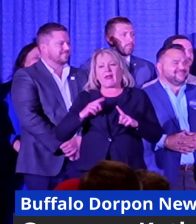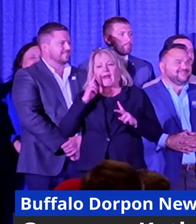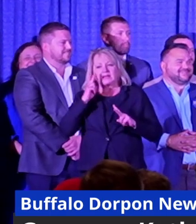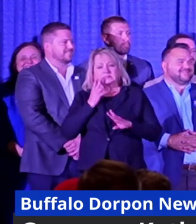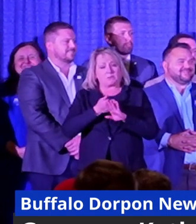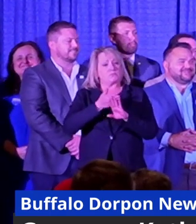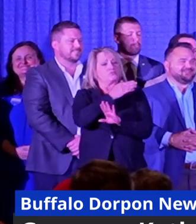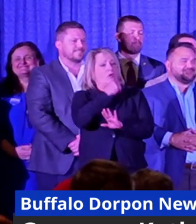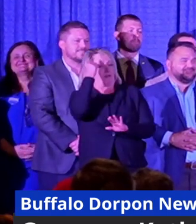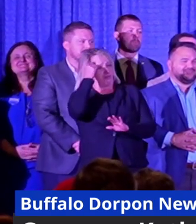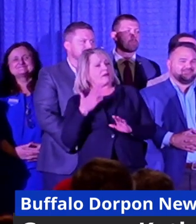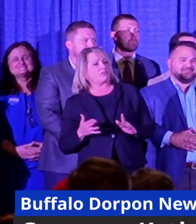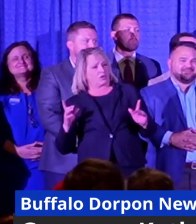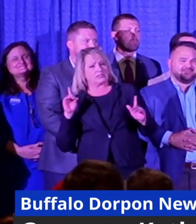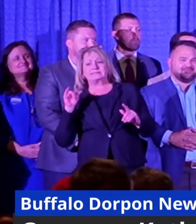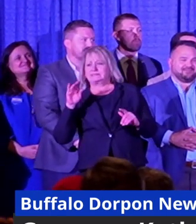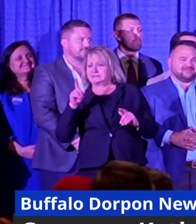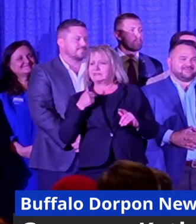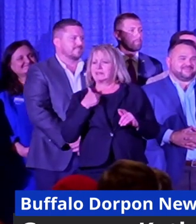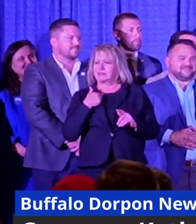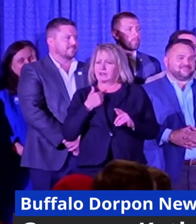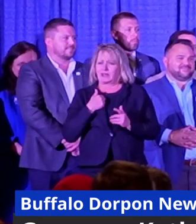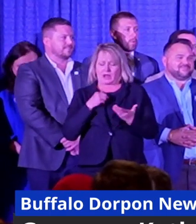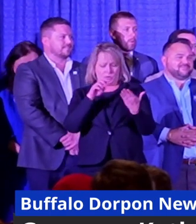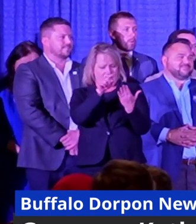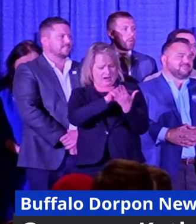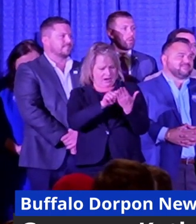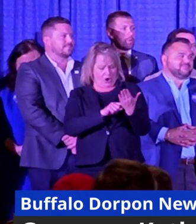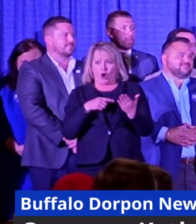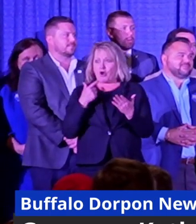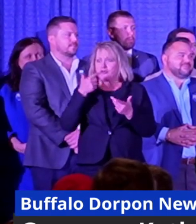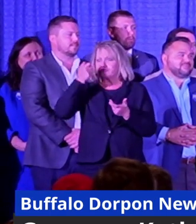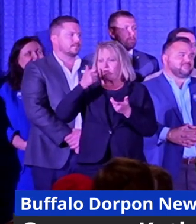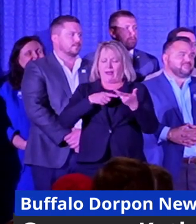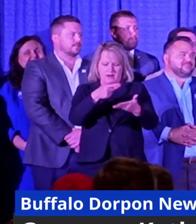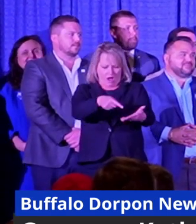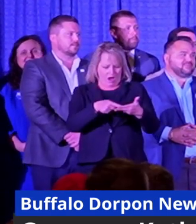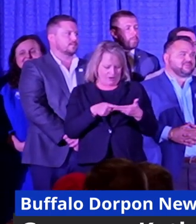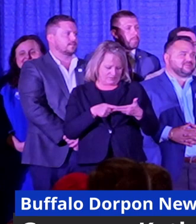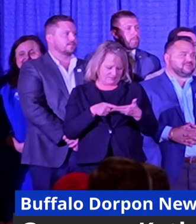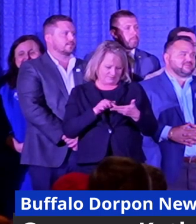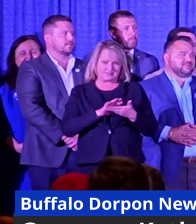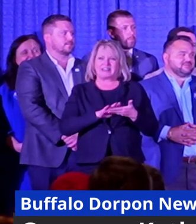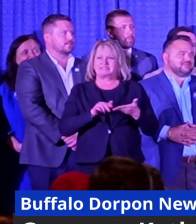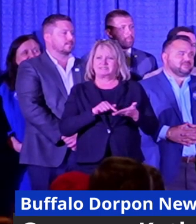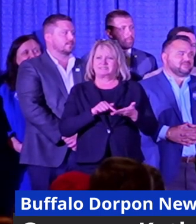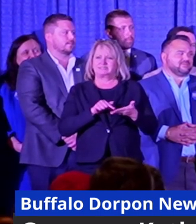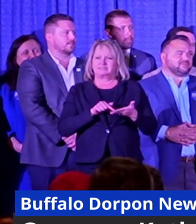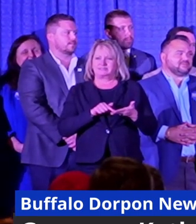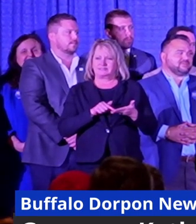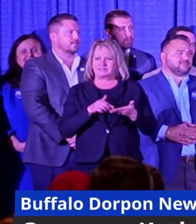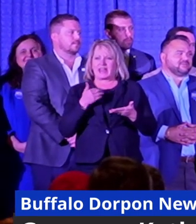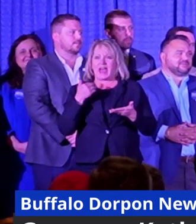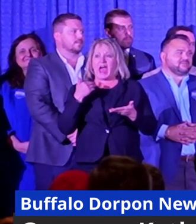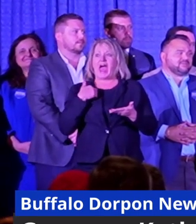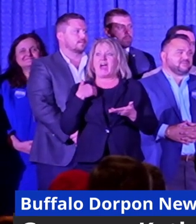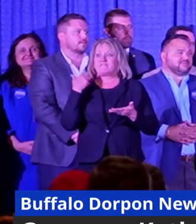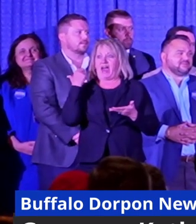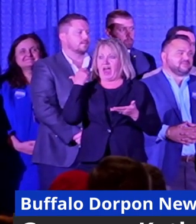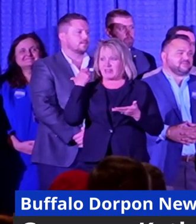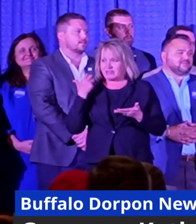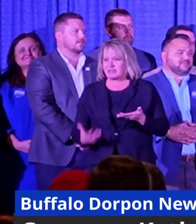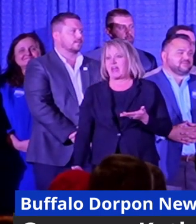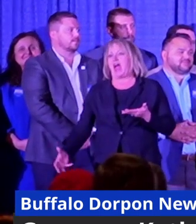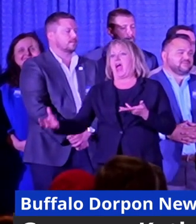prior governors did. I used to get the grant things, and when we win grants, and say, oh, that's nice. We've got a lot